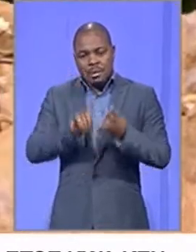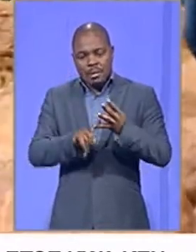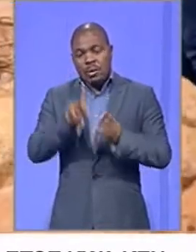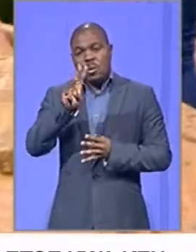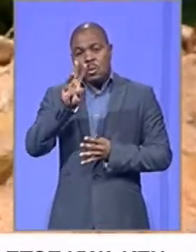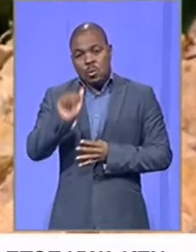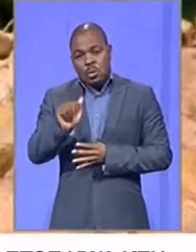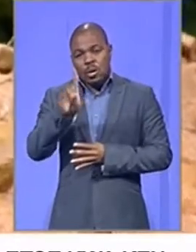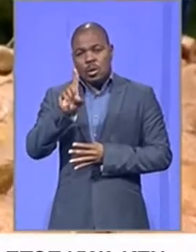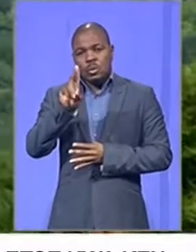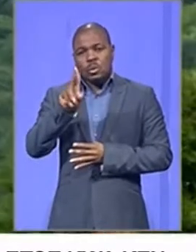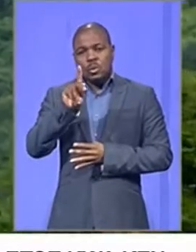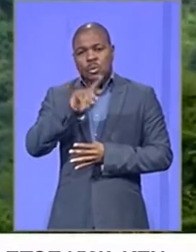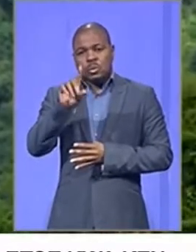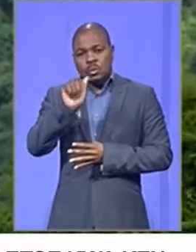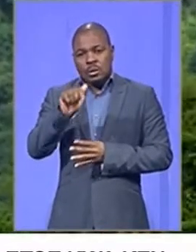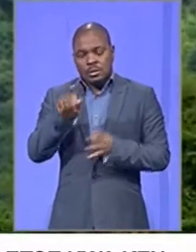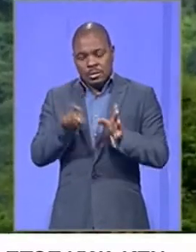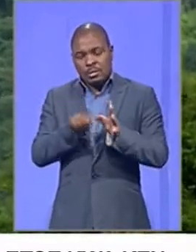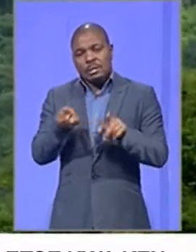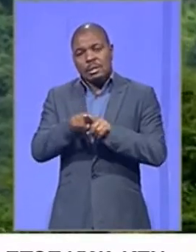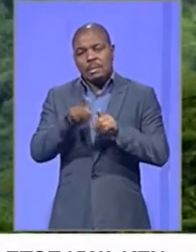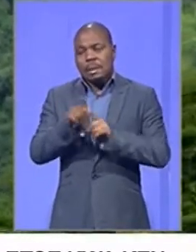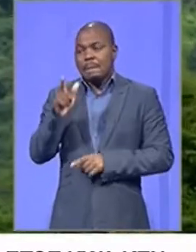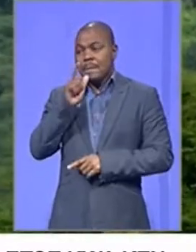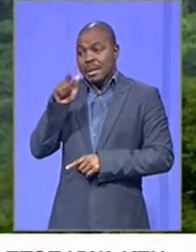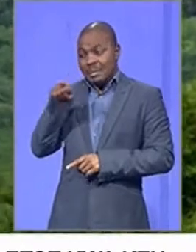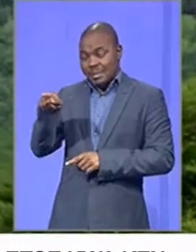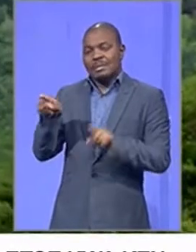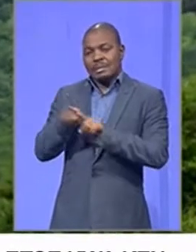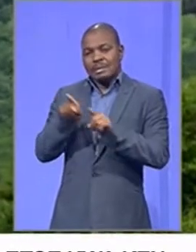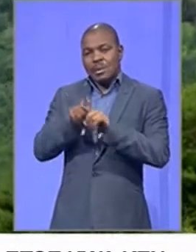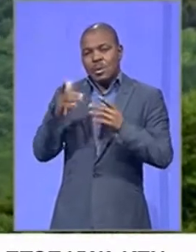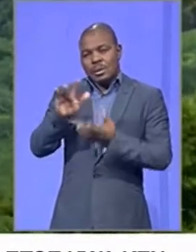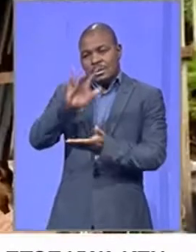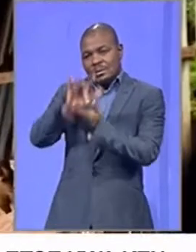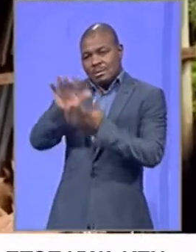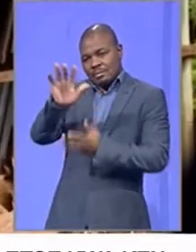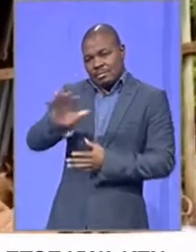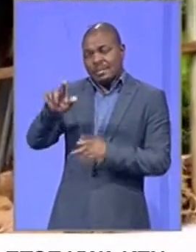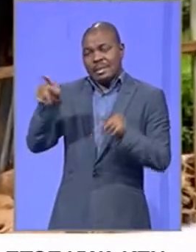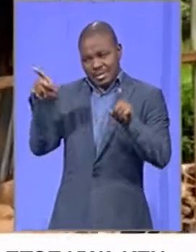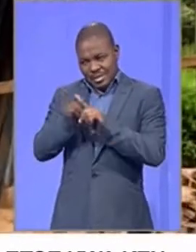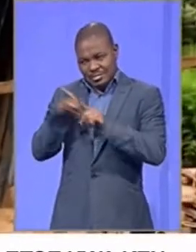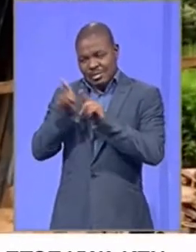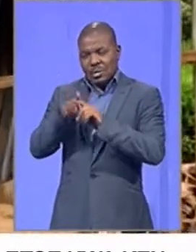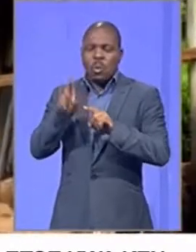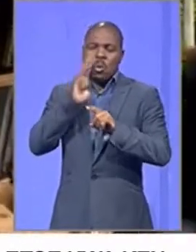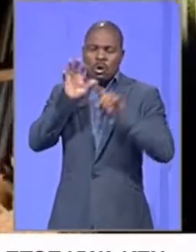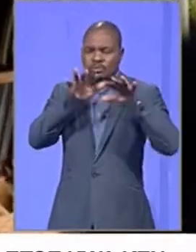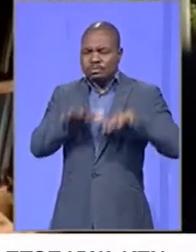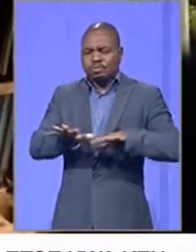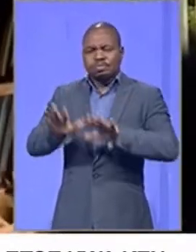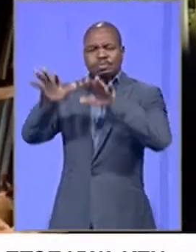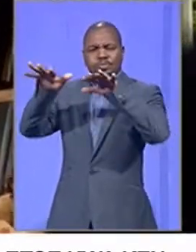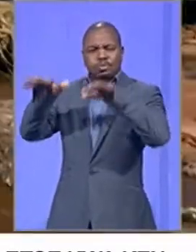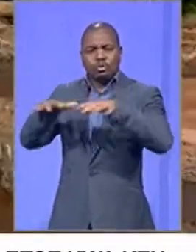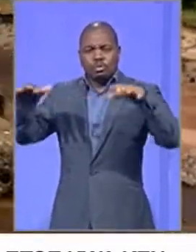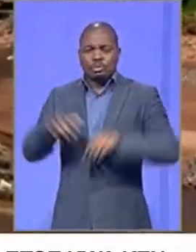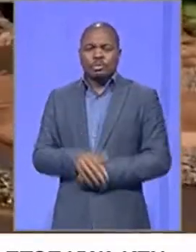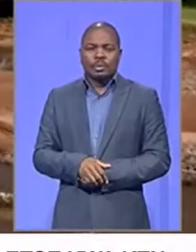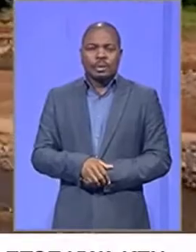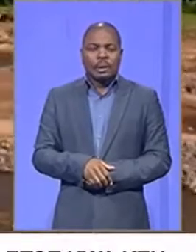Dukuza kwa lebopong le le kwa Bokone ga mmogo le Pietermaritzburg e mo bogareng le tsona di amilwe ke morwalela. Mo